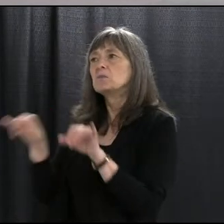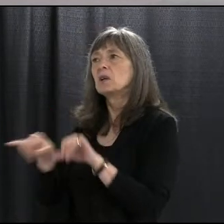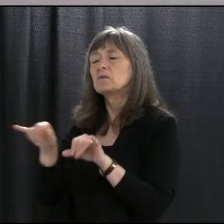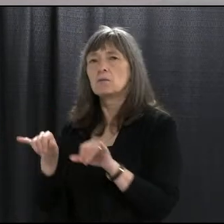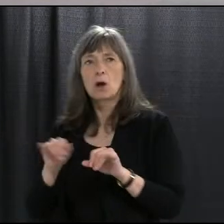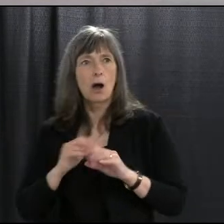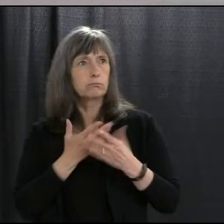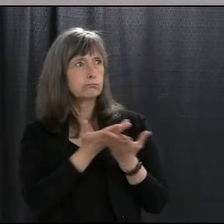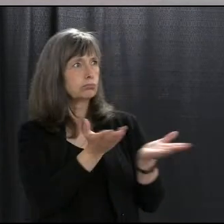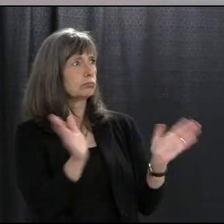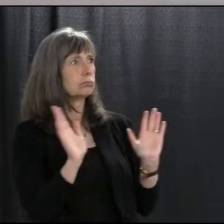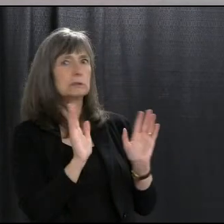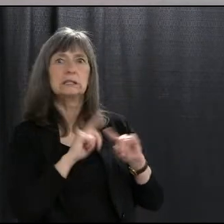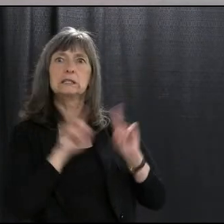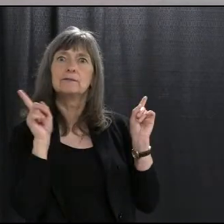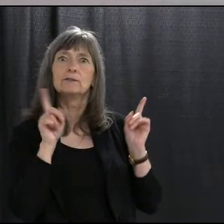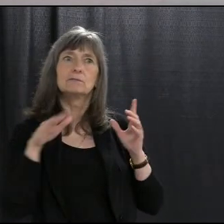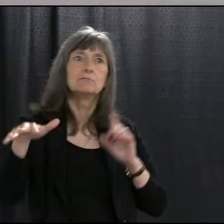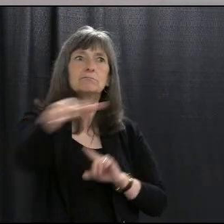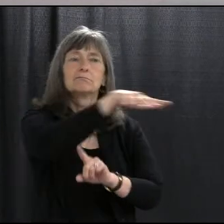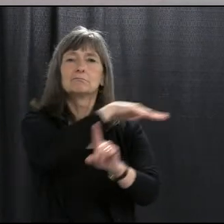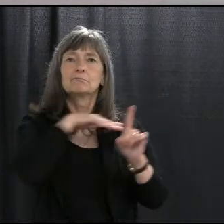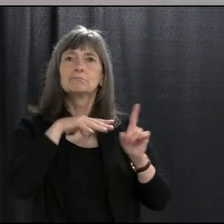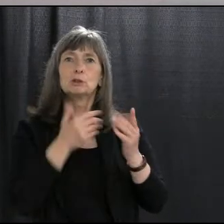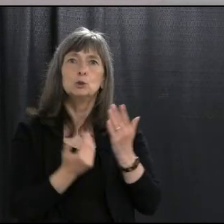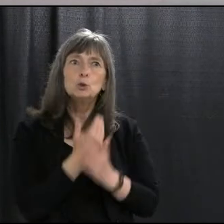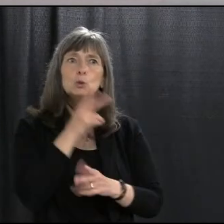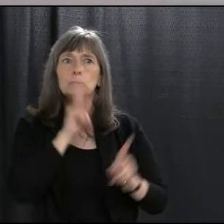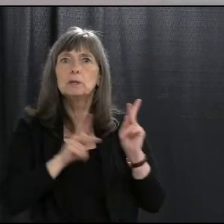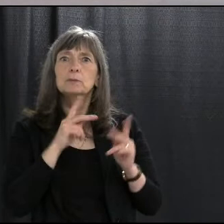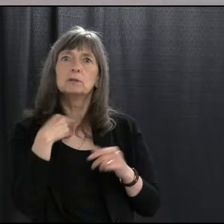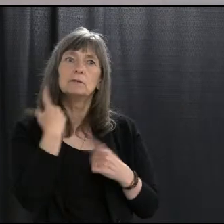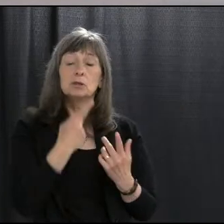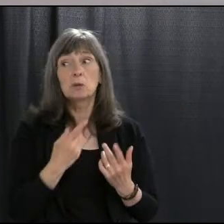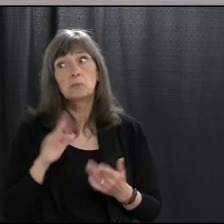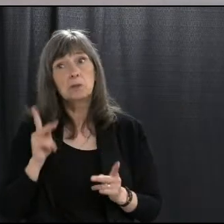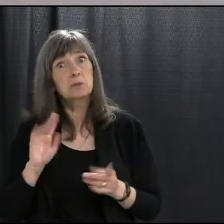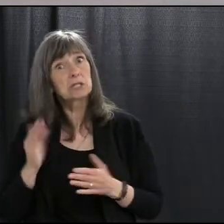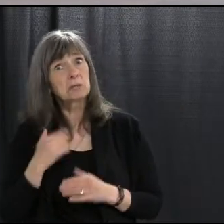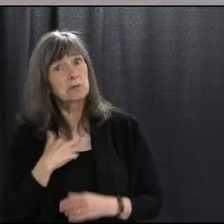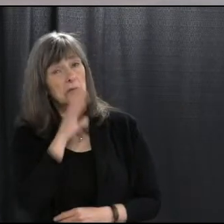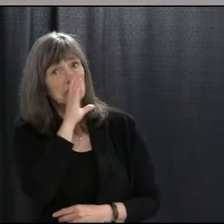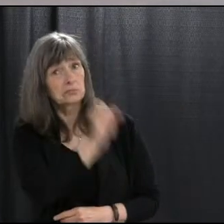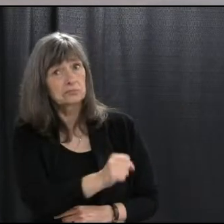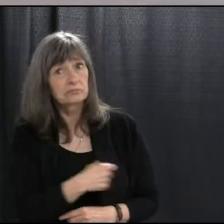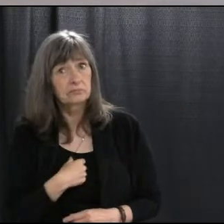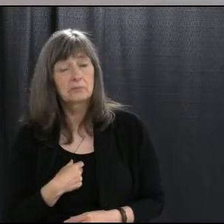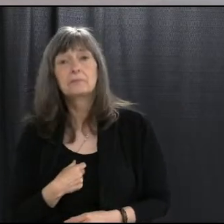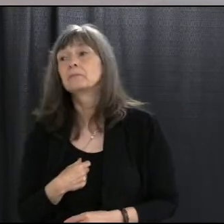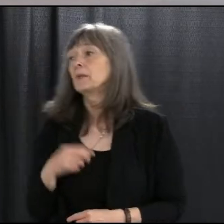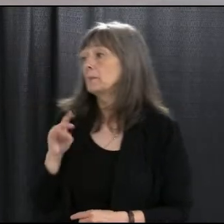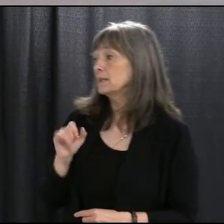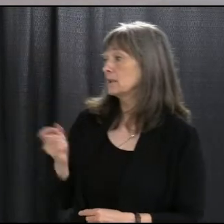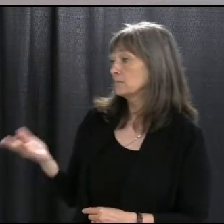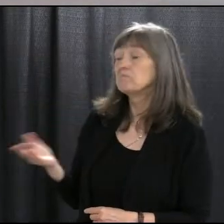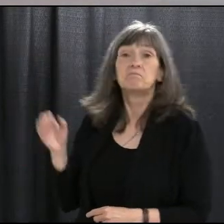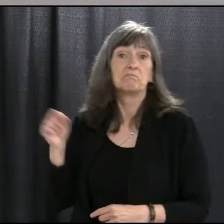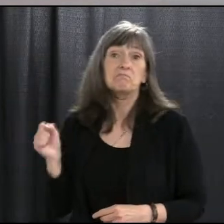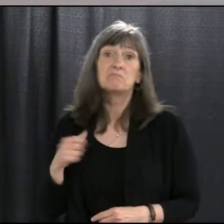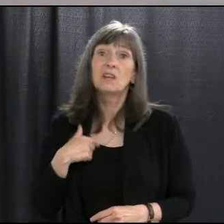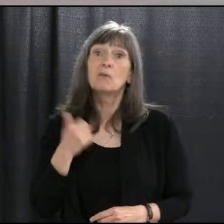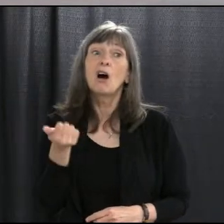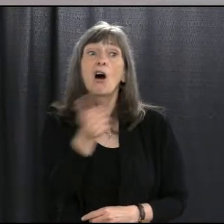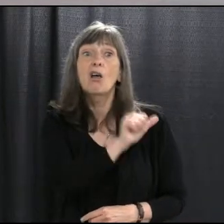new environment, and people have been attracted to it. So Melissa, Yeah, no, absolutely. And I think that's what we're hearing